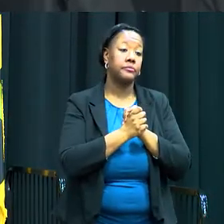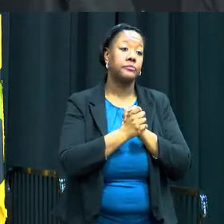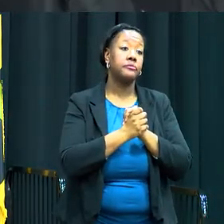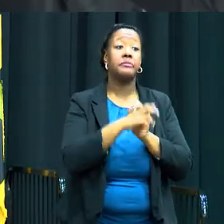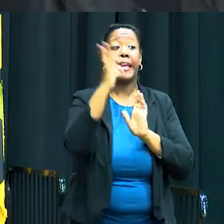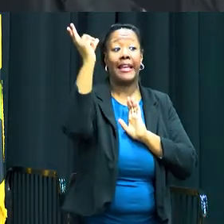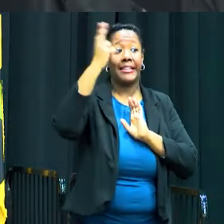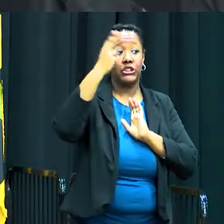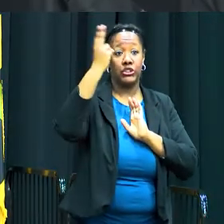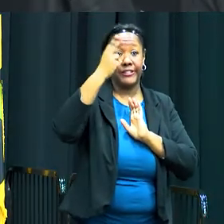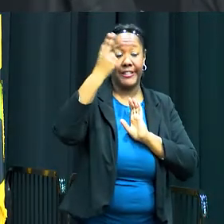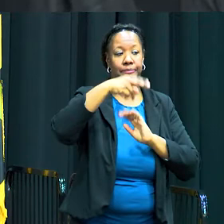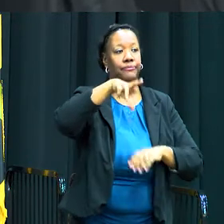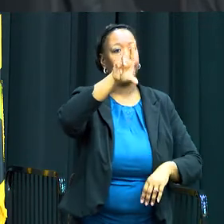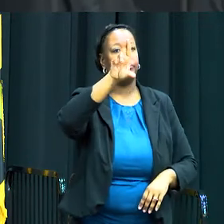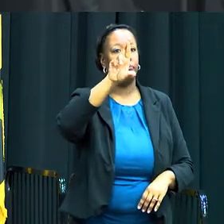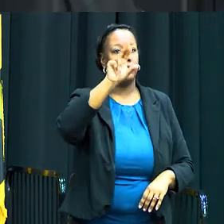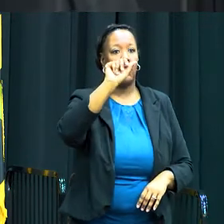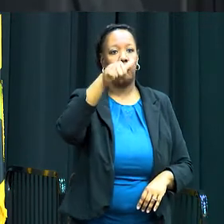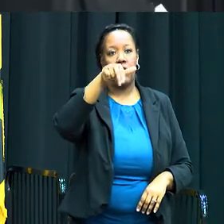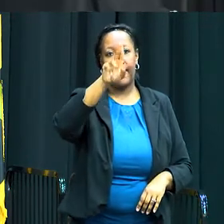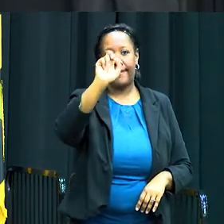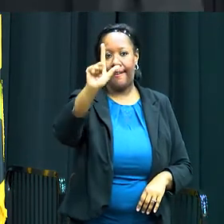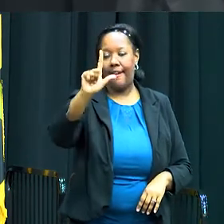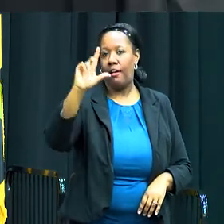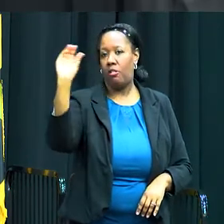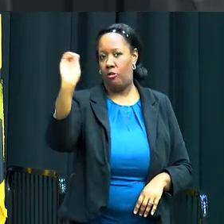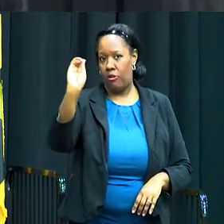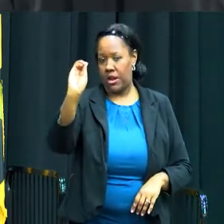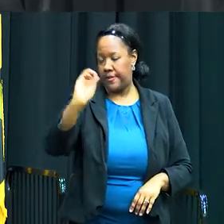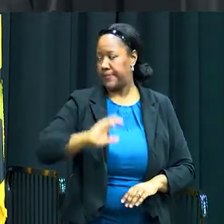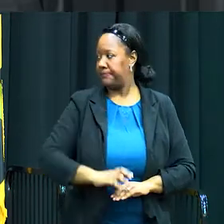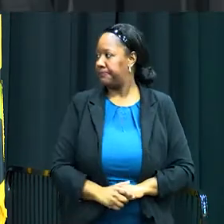Sciences History. Raquel Arredondo.